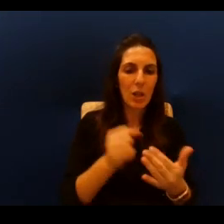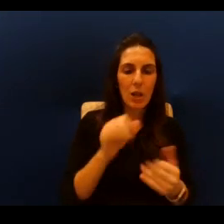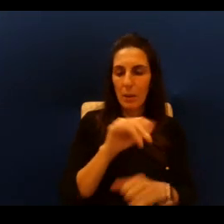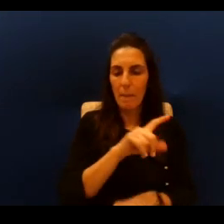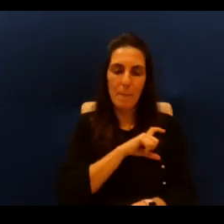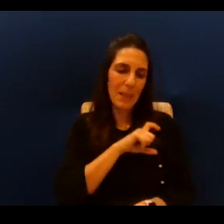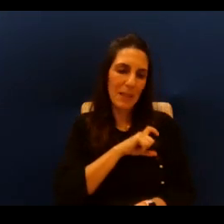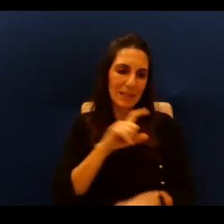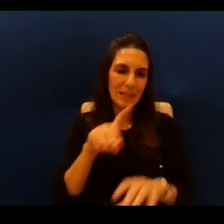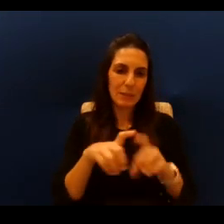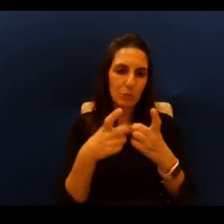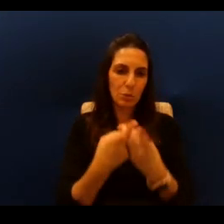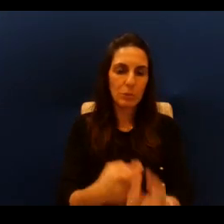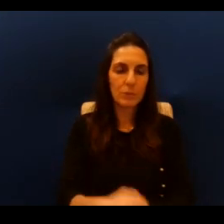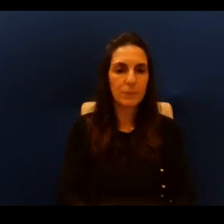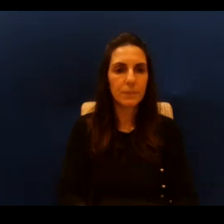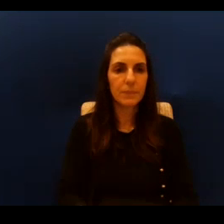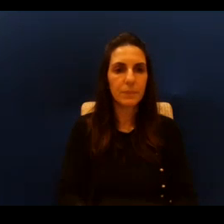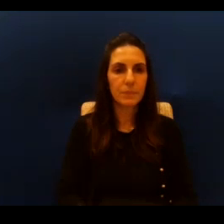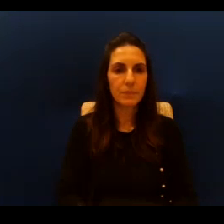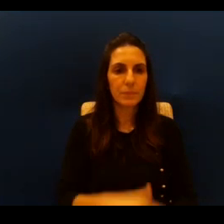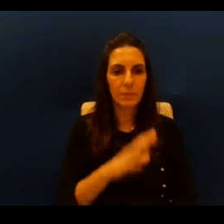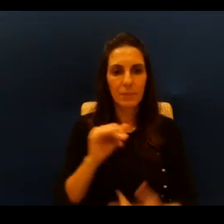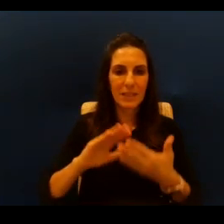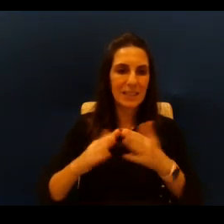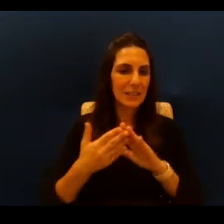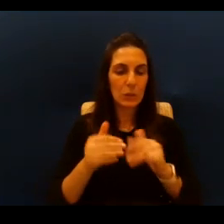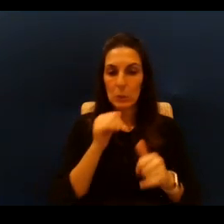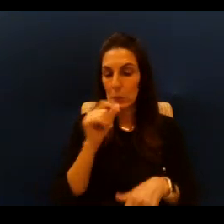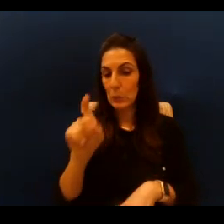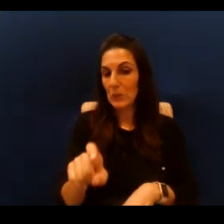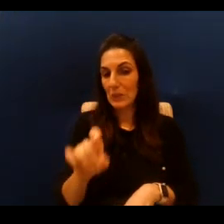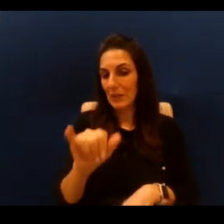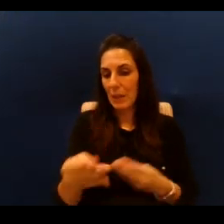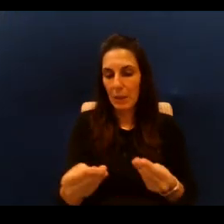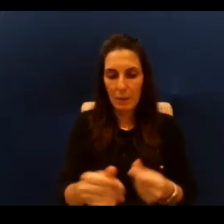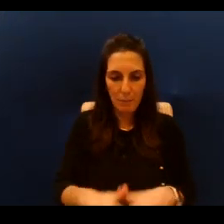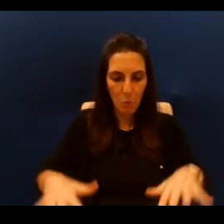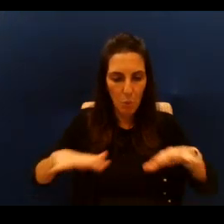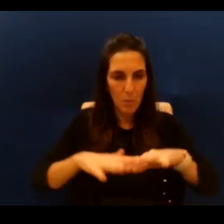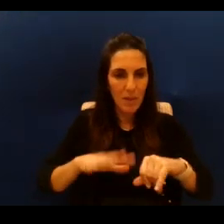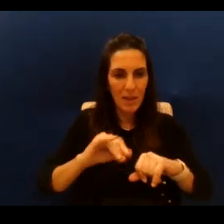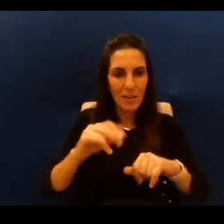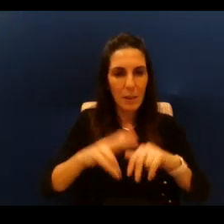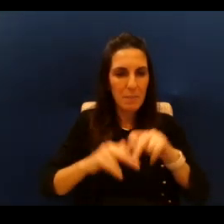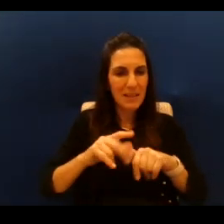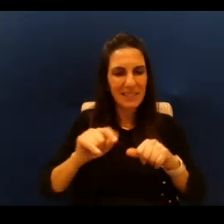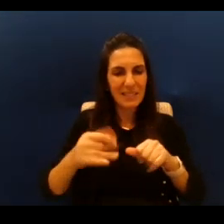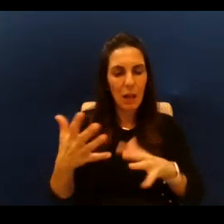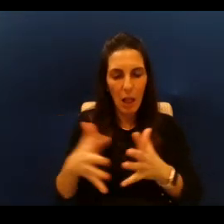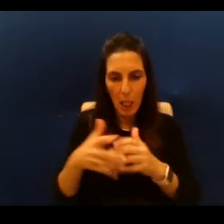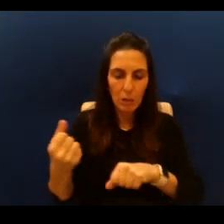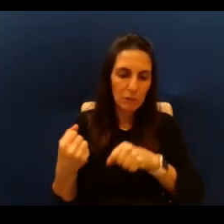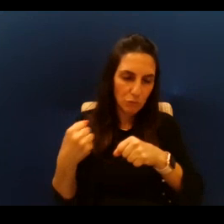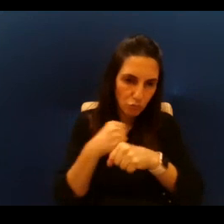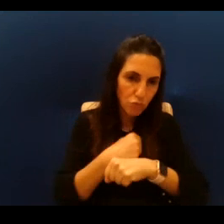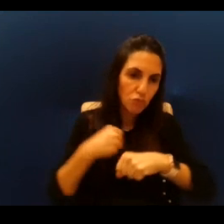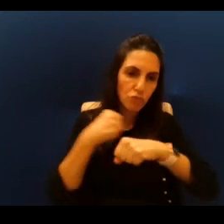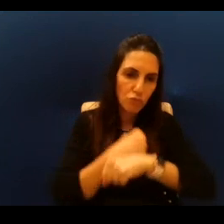department. And the city no longer needs it. The building needs a lot of repair work that